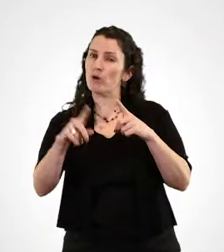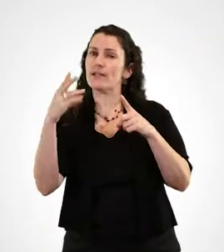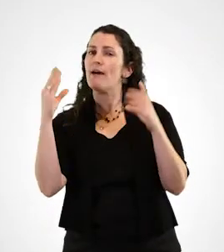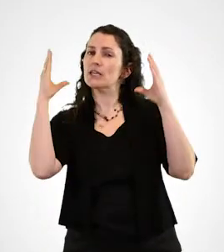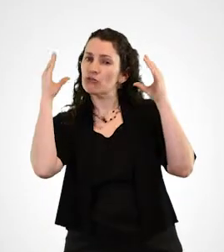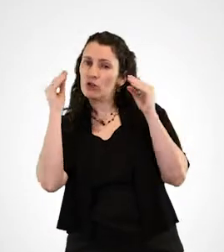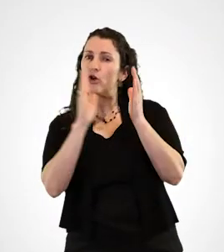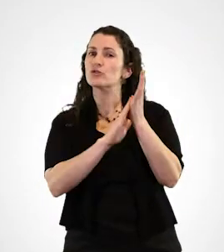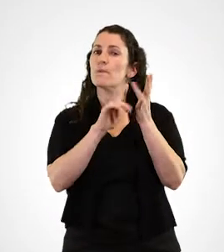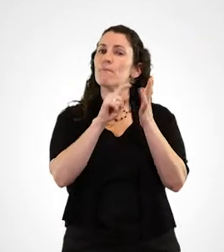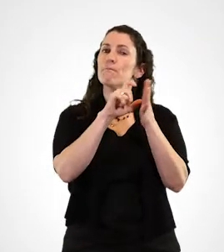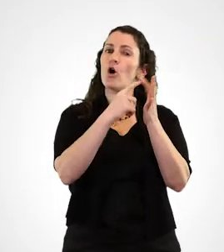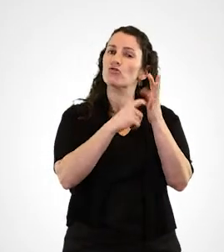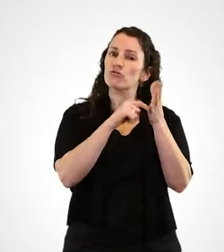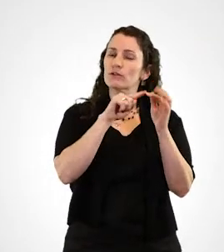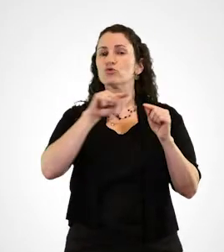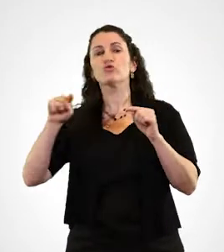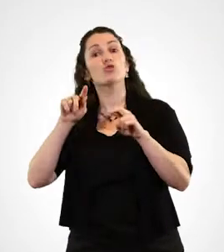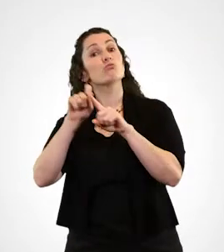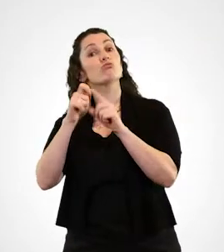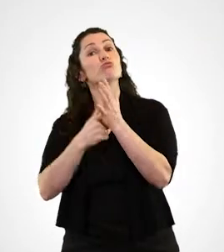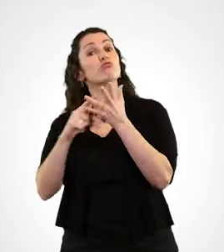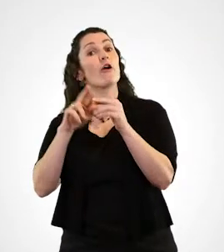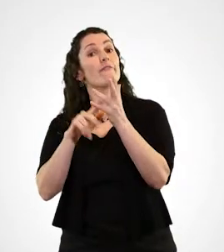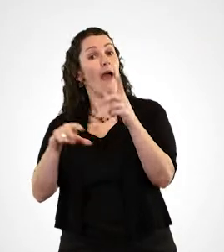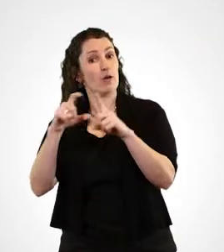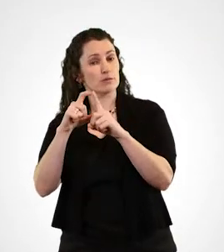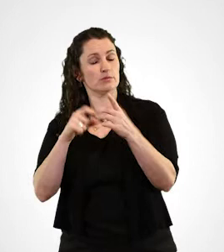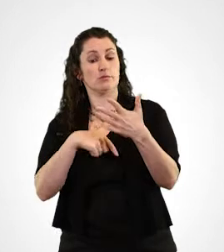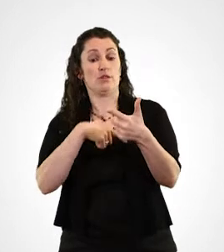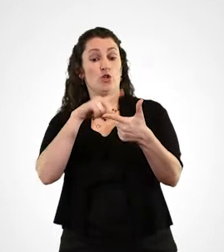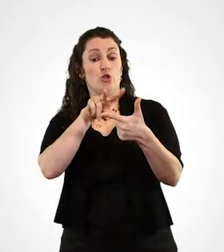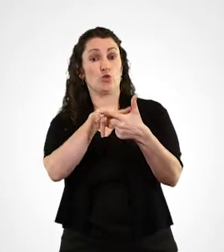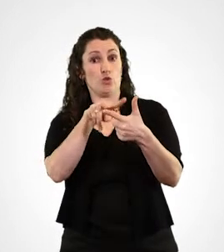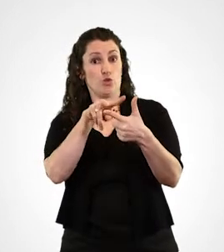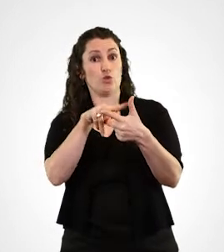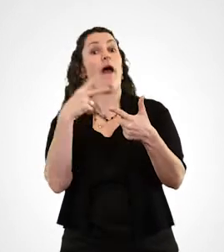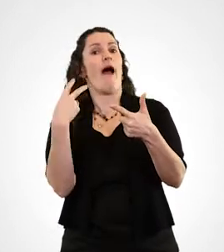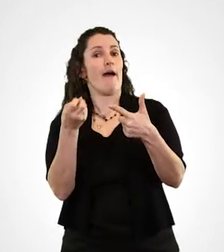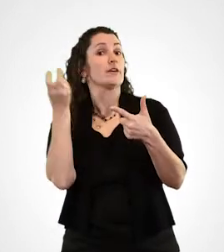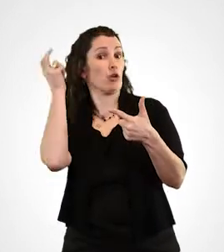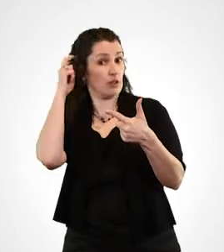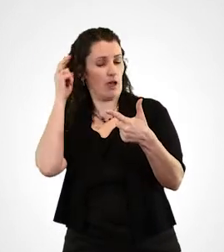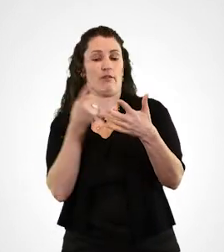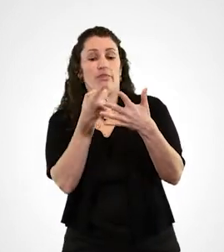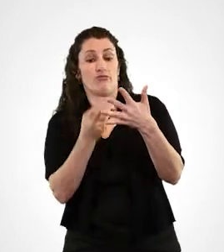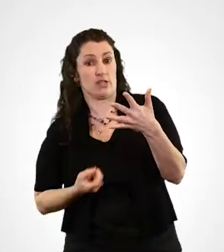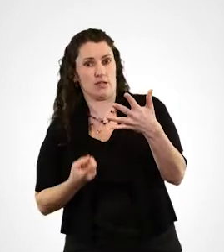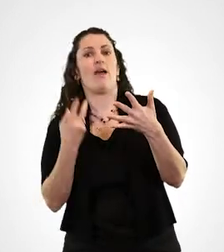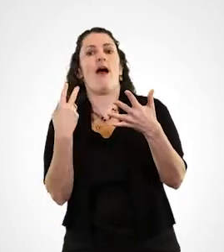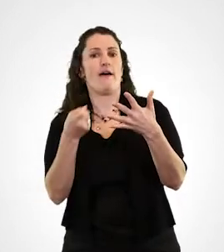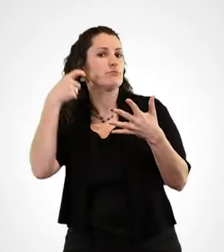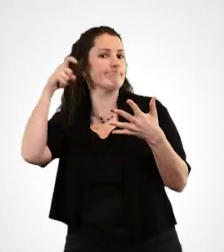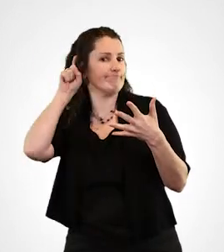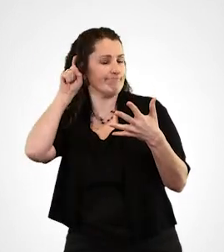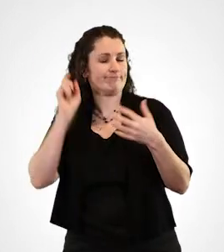mostly moderate to profound, and we have 2 of them were implant users and 3 of them were hearing aid users. You could